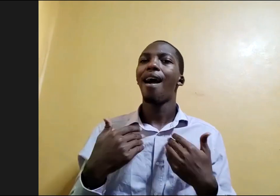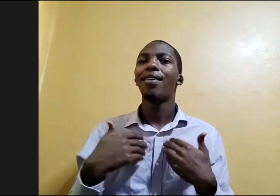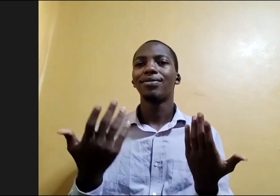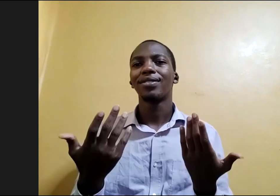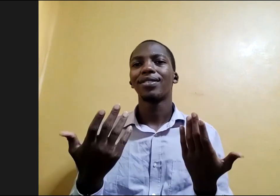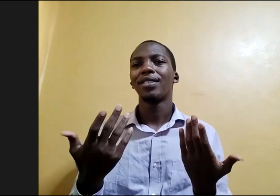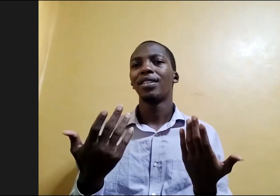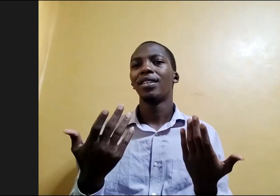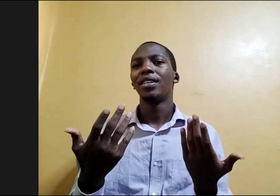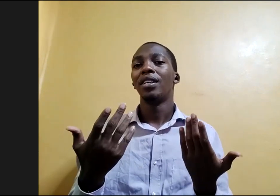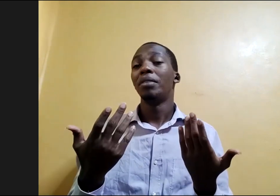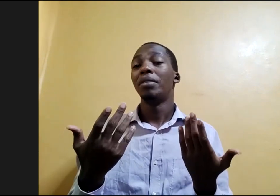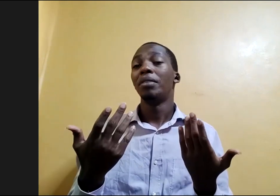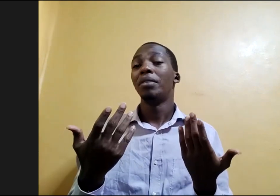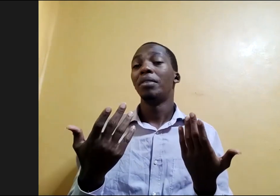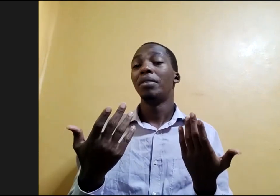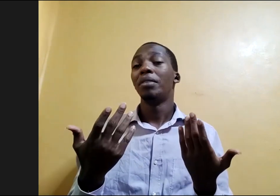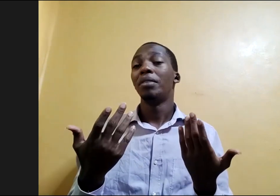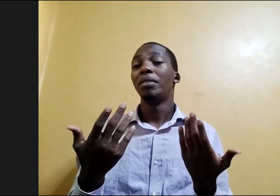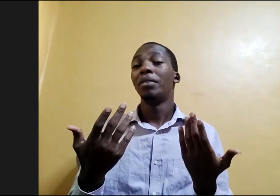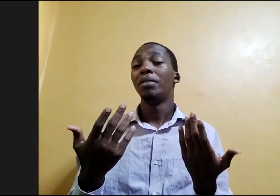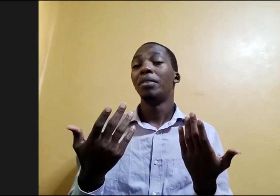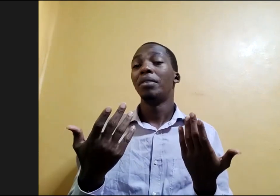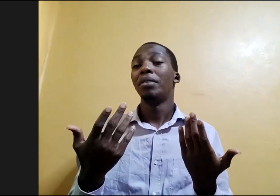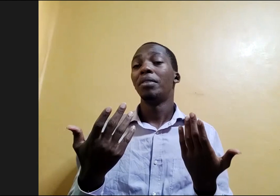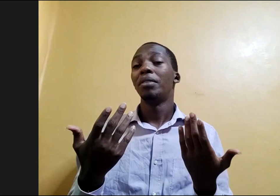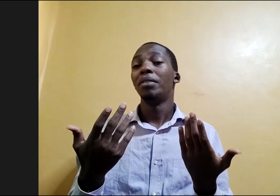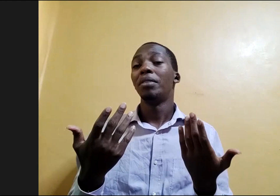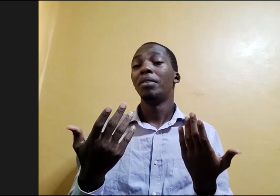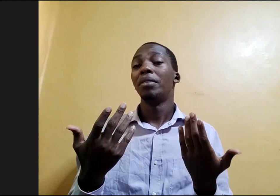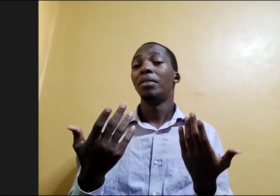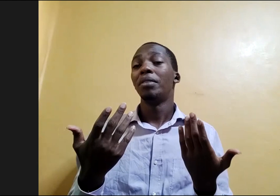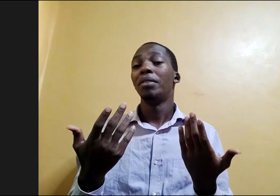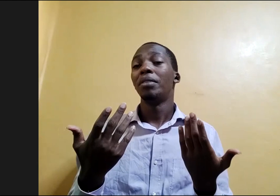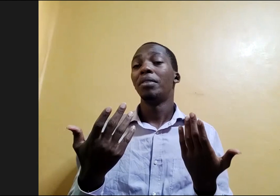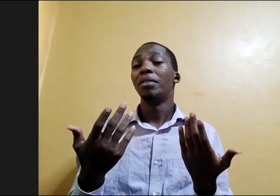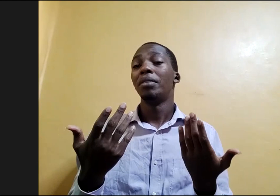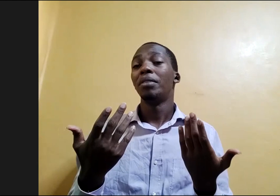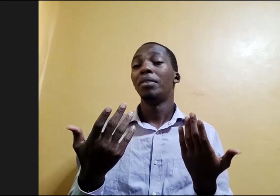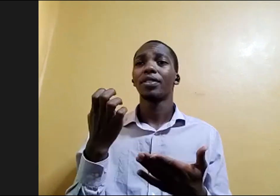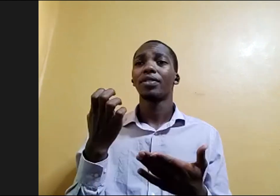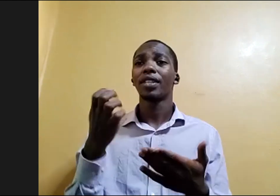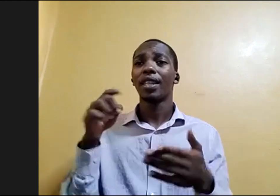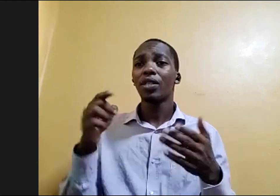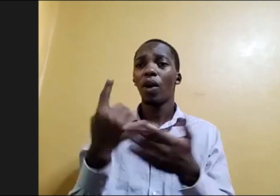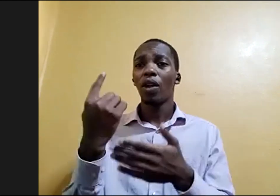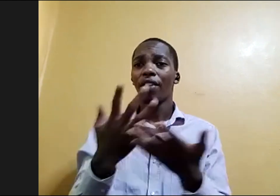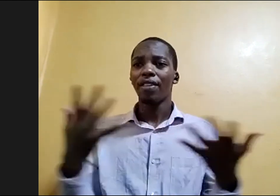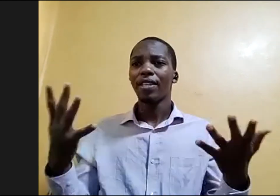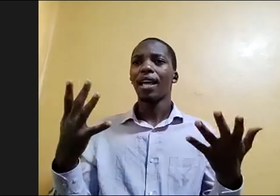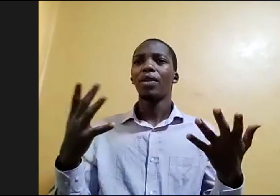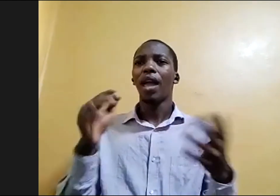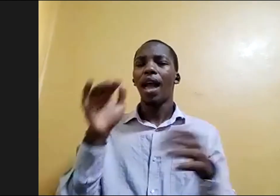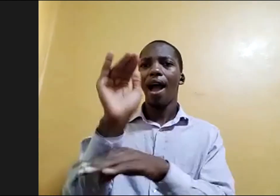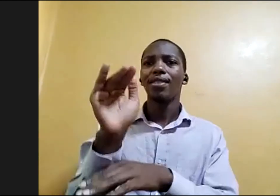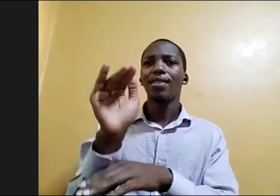are based on their own experience, which is a faster reaction, but definitely it takes more time. So this is one of the things that we're asking, is time to be